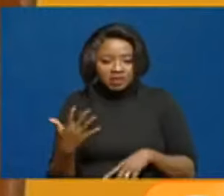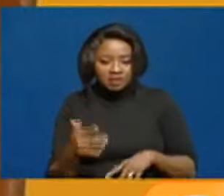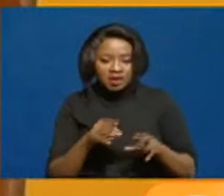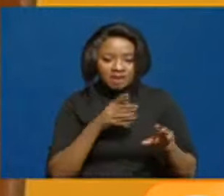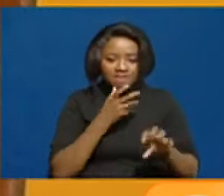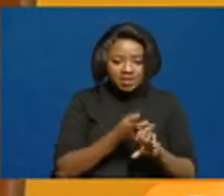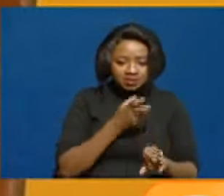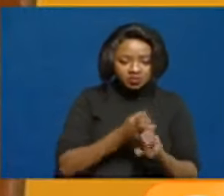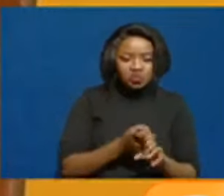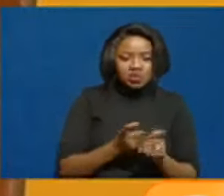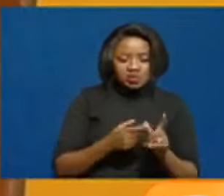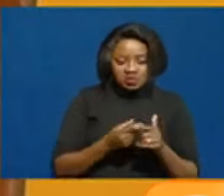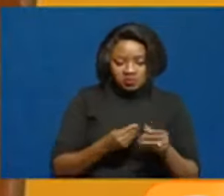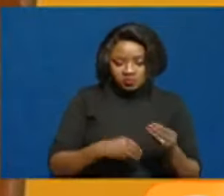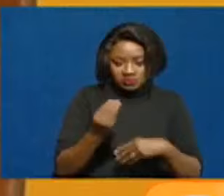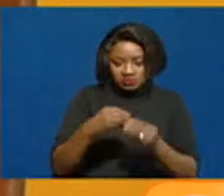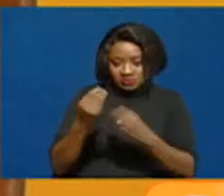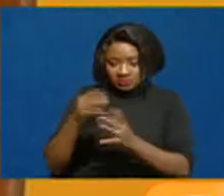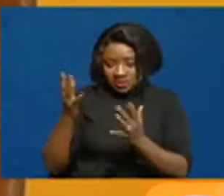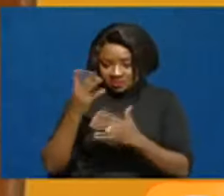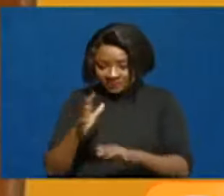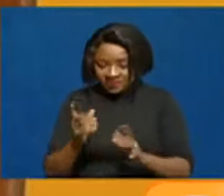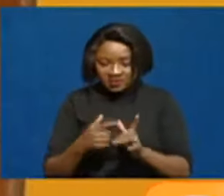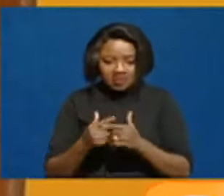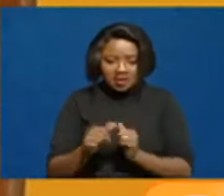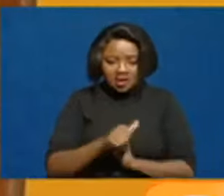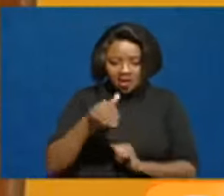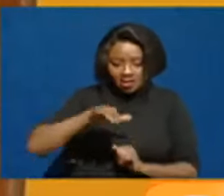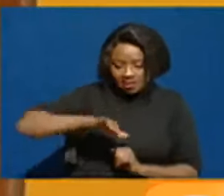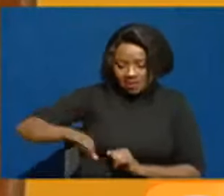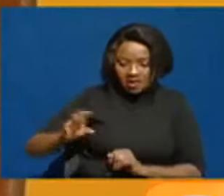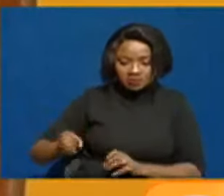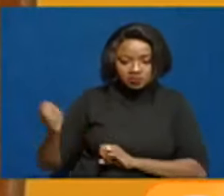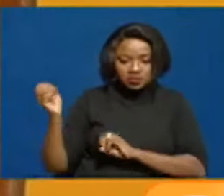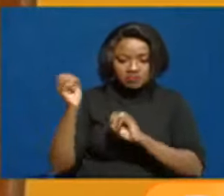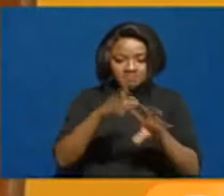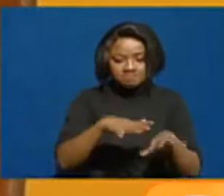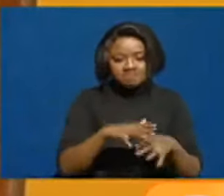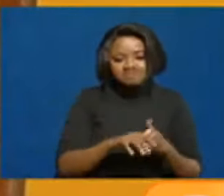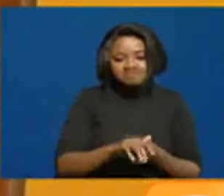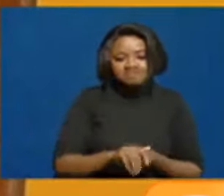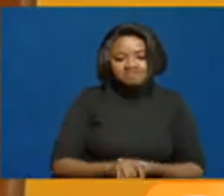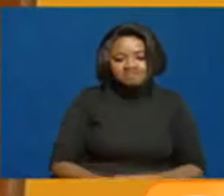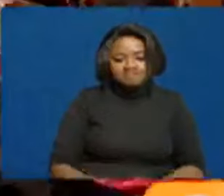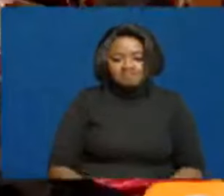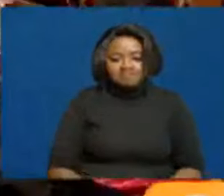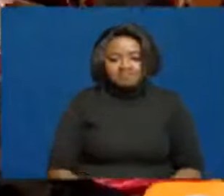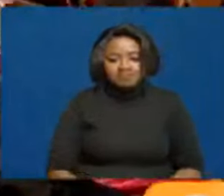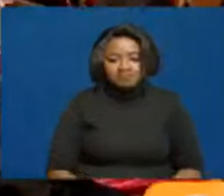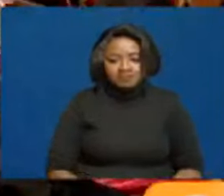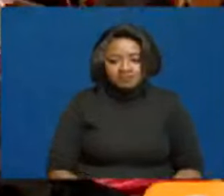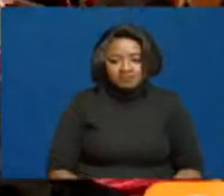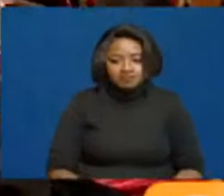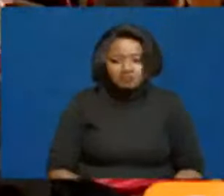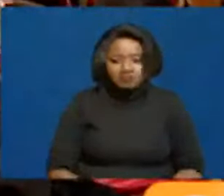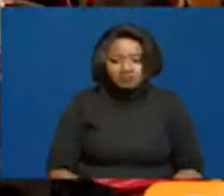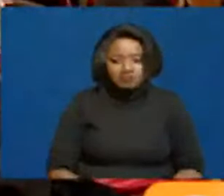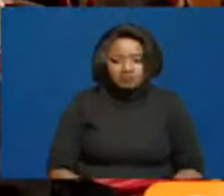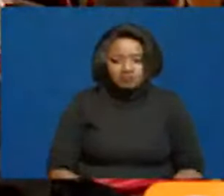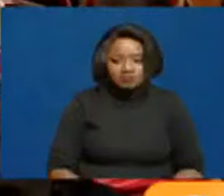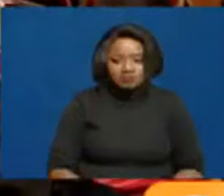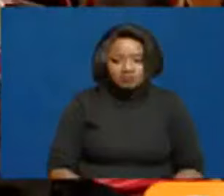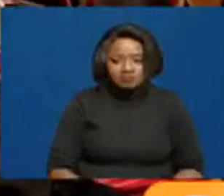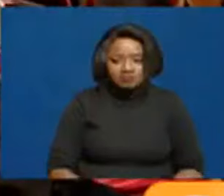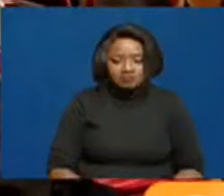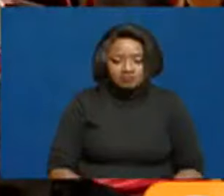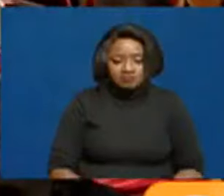them. And the rest now, we dump them, we transport them and dump them in the dump sites. Okay. Yeah, that's the solution. Is there a way